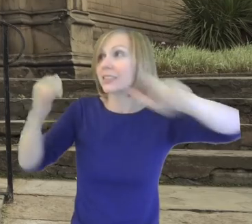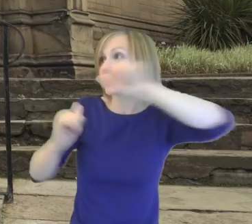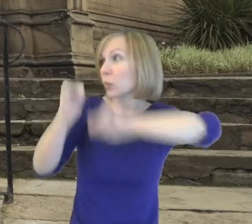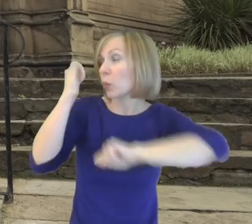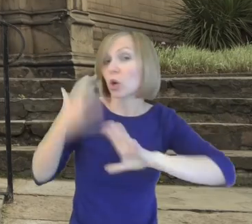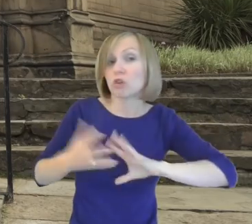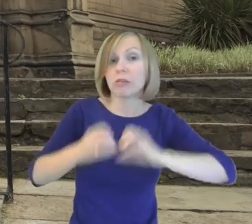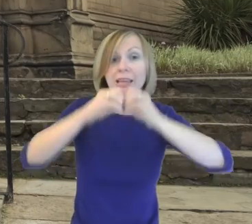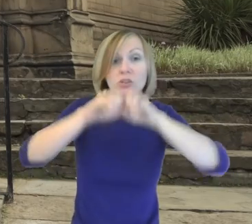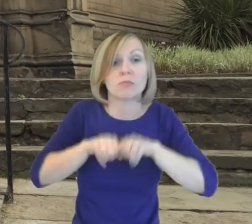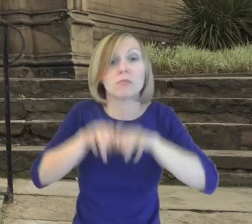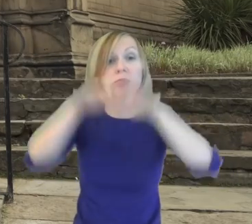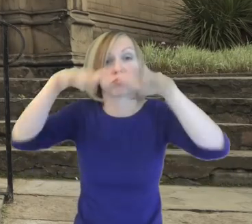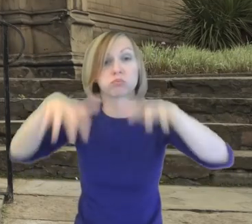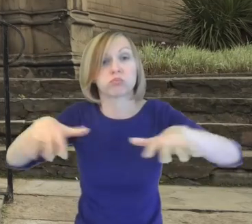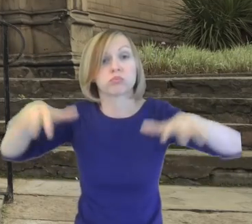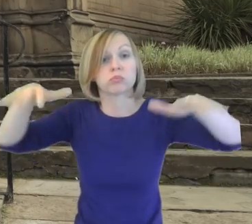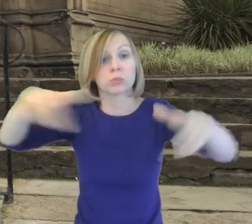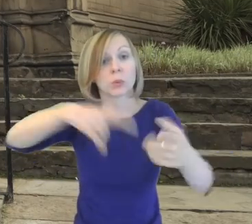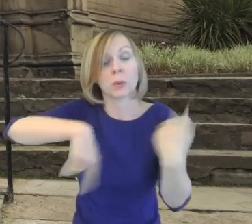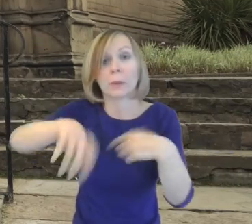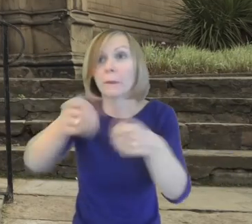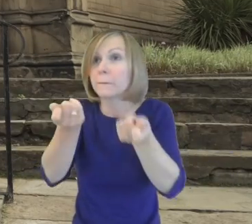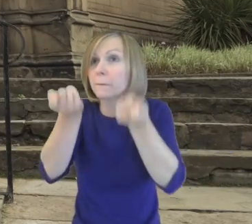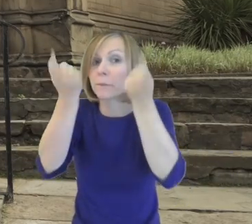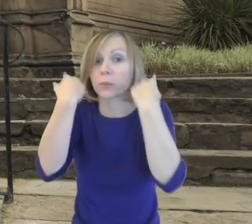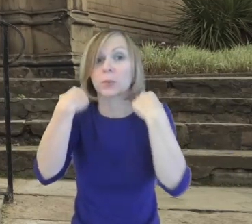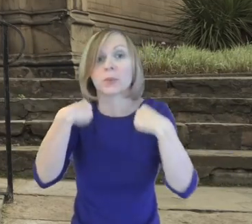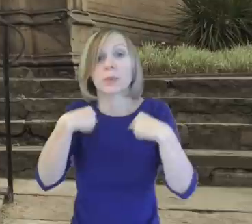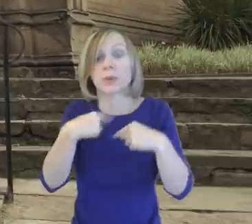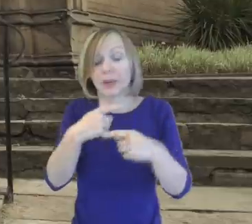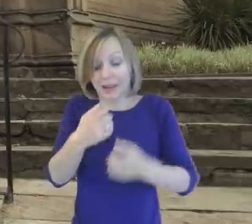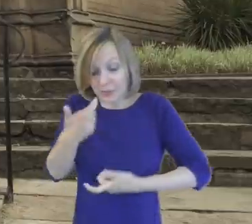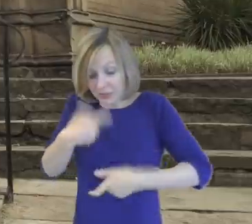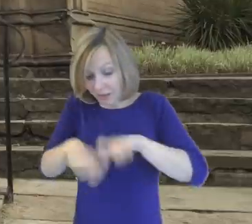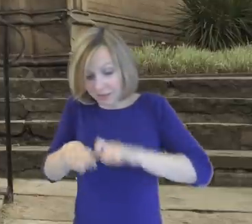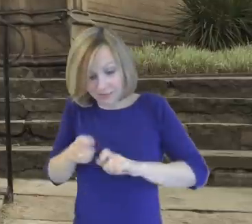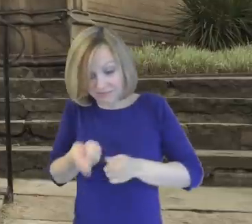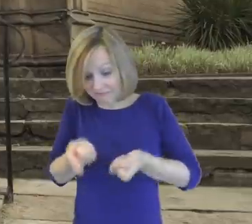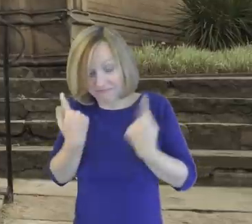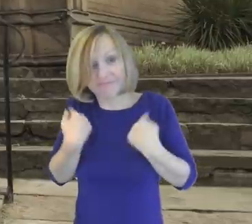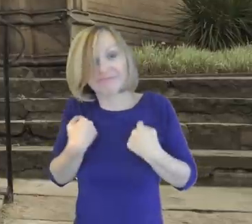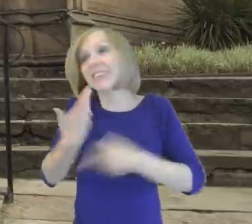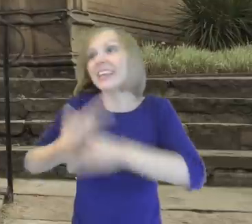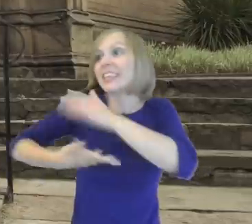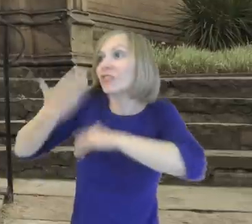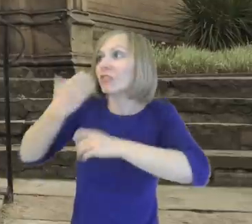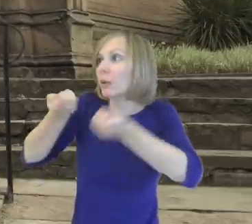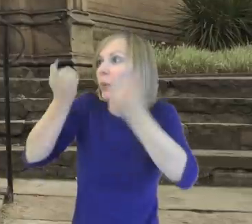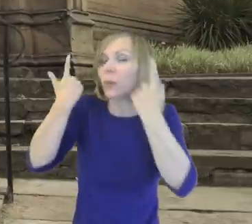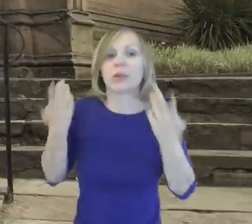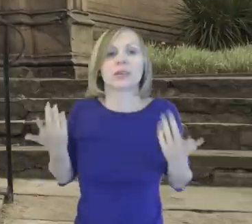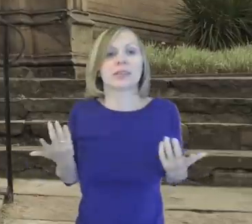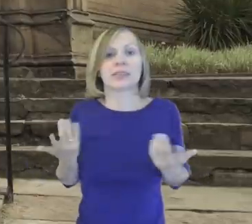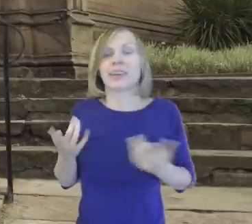far beyond our imaginations, far beyond the depths of our science, far beyond the stretch of our history. This is a